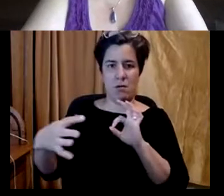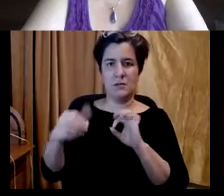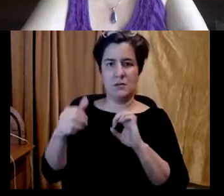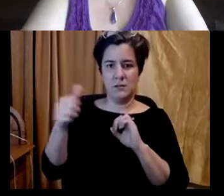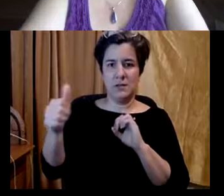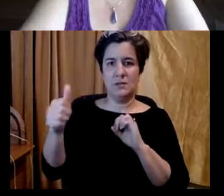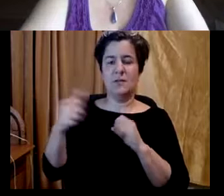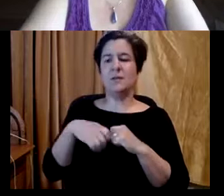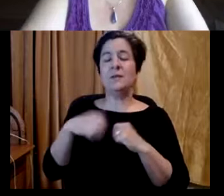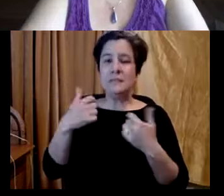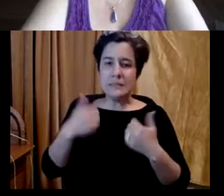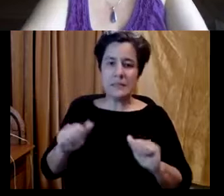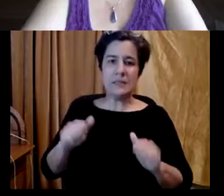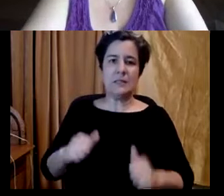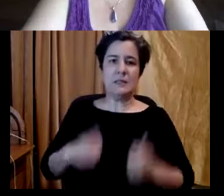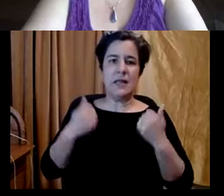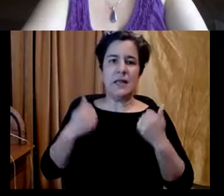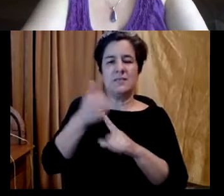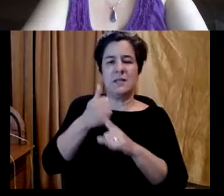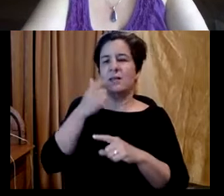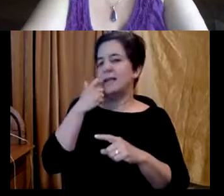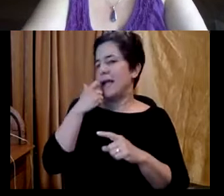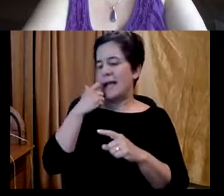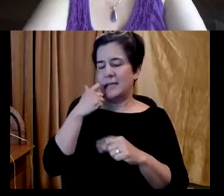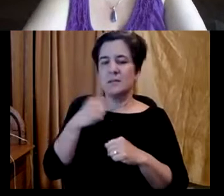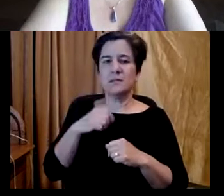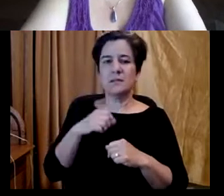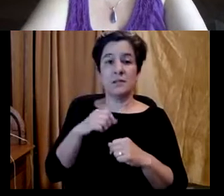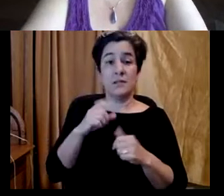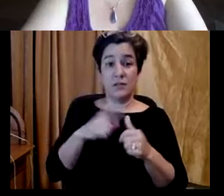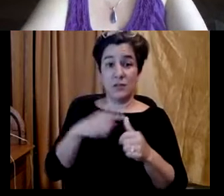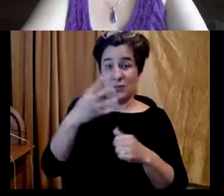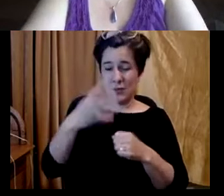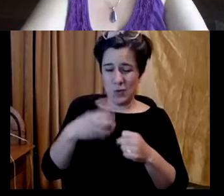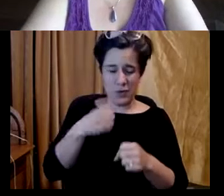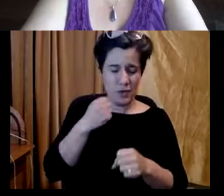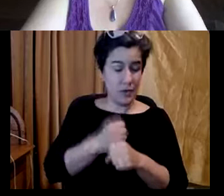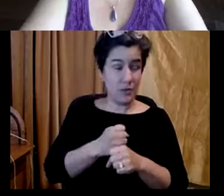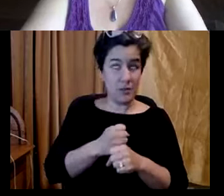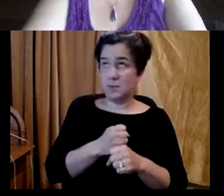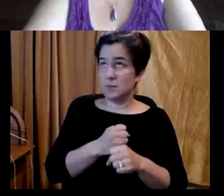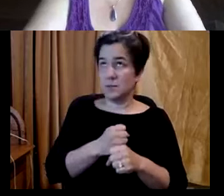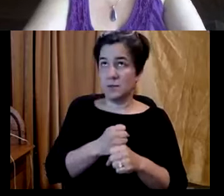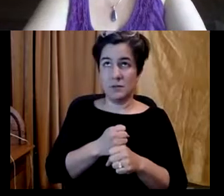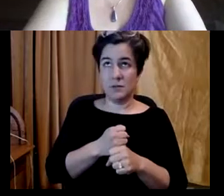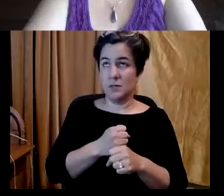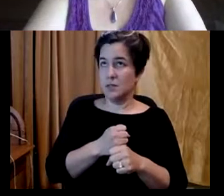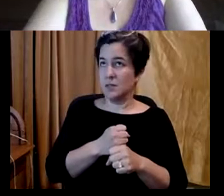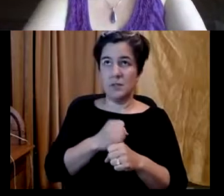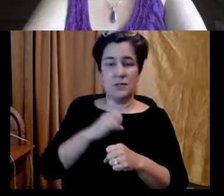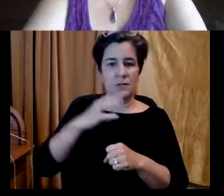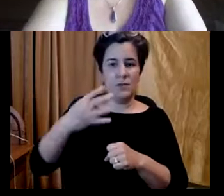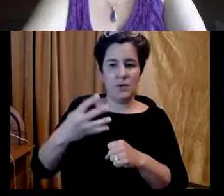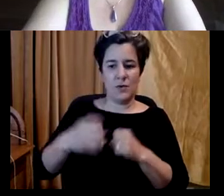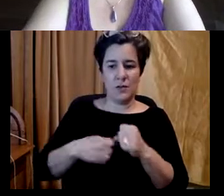He is an addict. The first 4 years, God, the fourth.